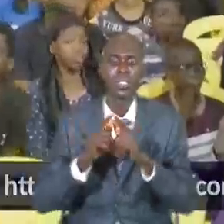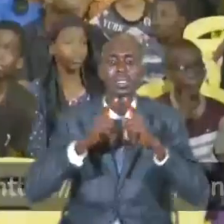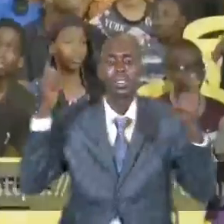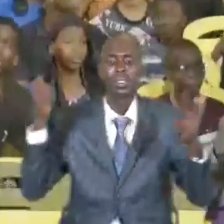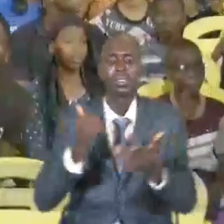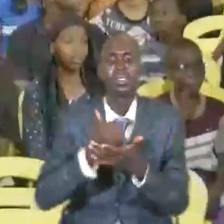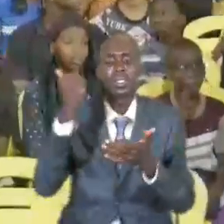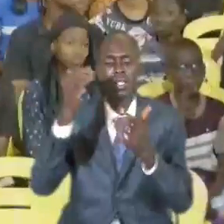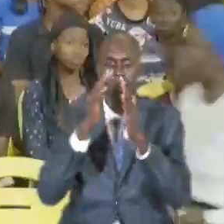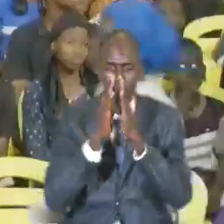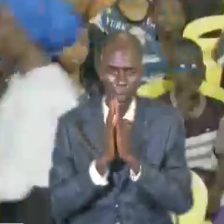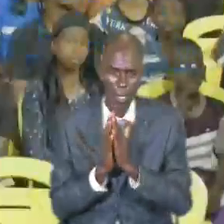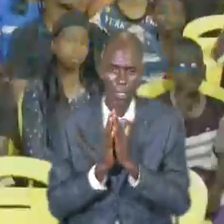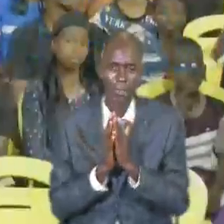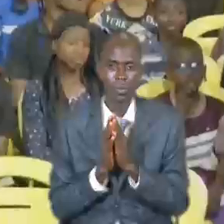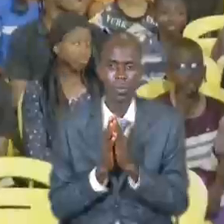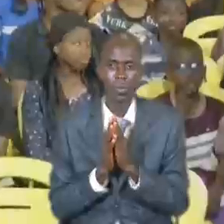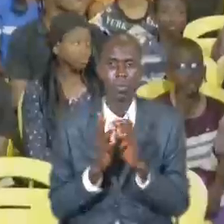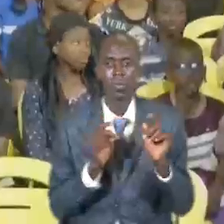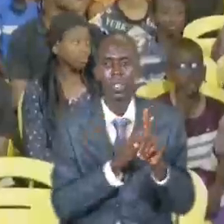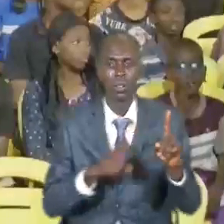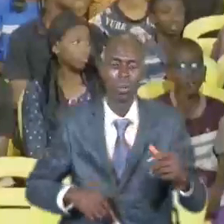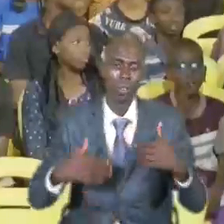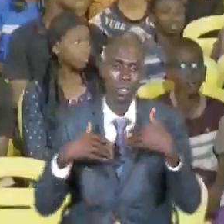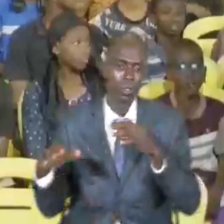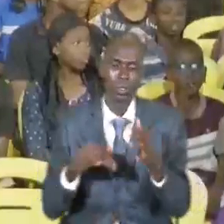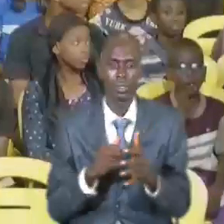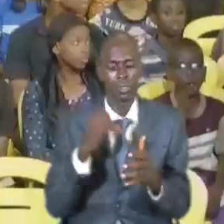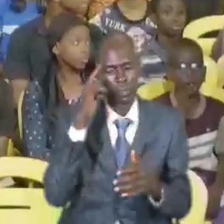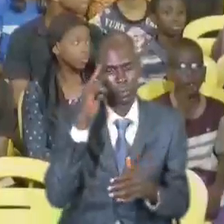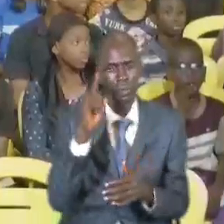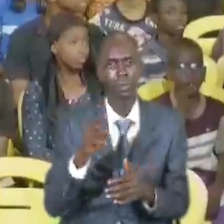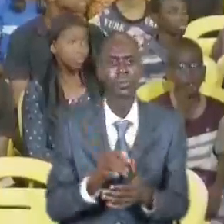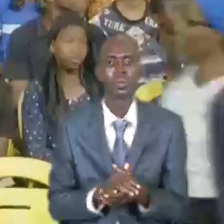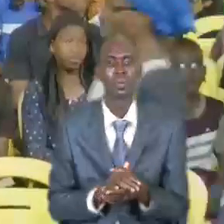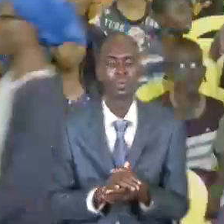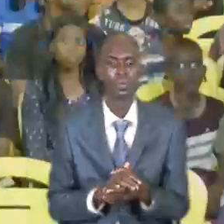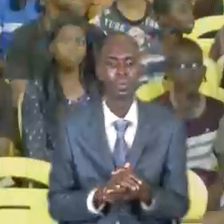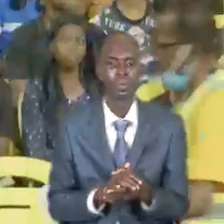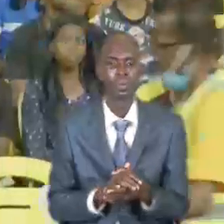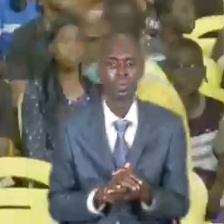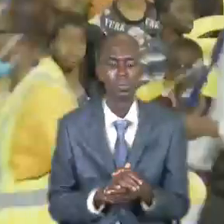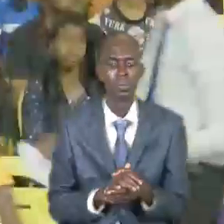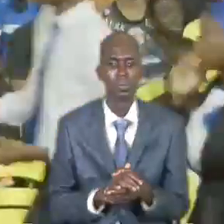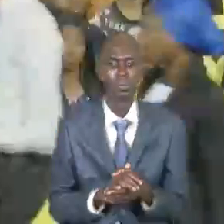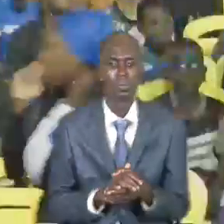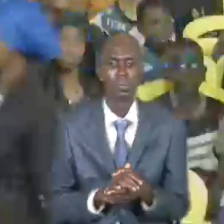The Lord has done it. Keep on standing, keep on standing. Don't sit down. You're